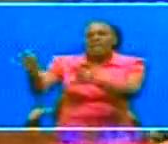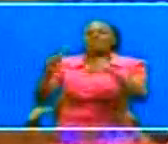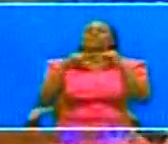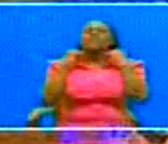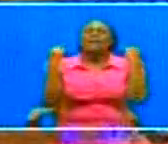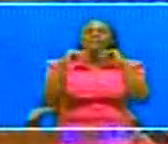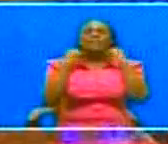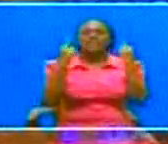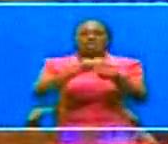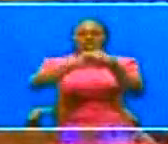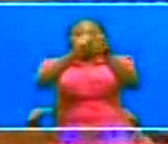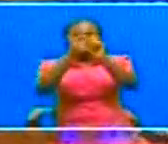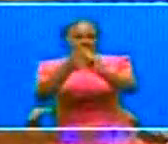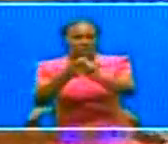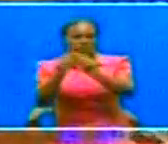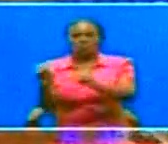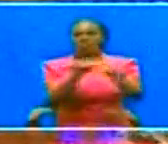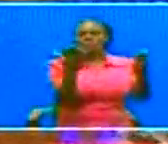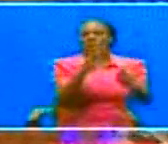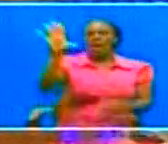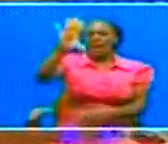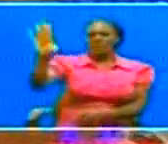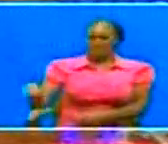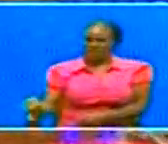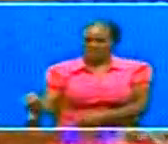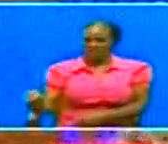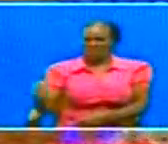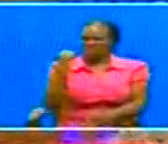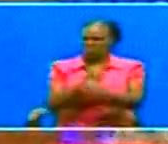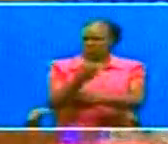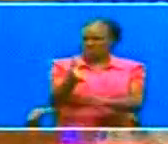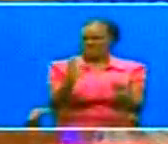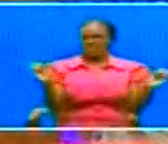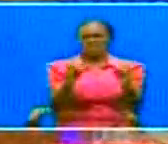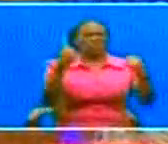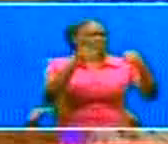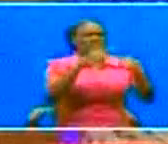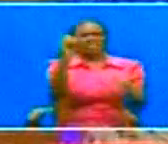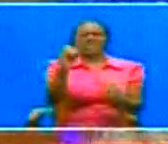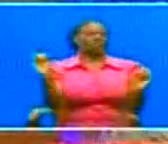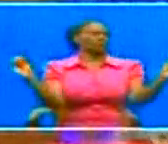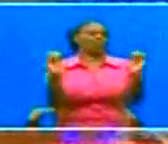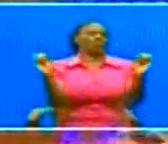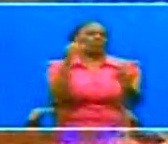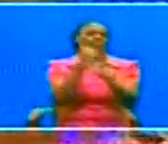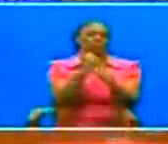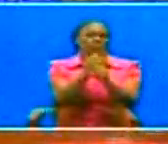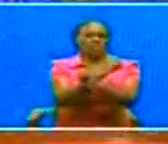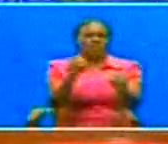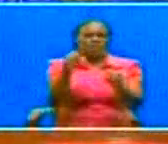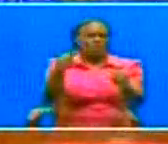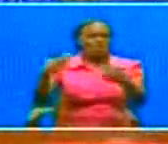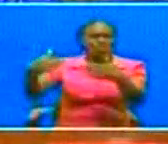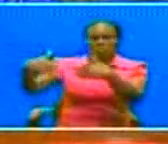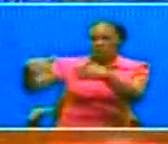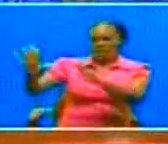priesthood and he basically moved to Africa. You don't do that. No. In the 60s. No, you don't. No. So you left